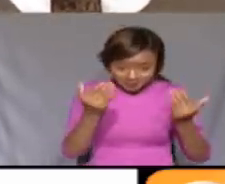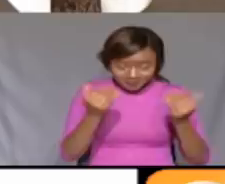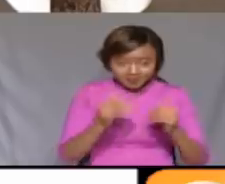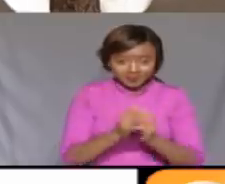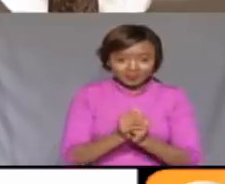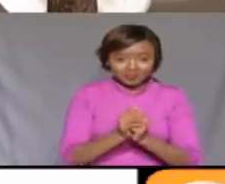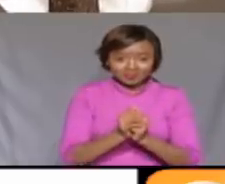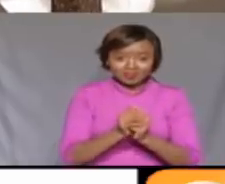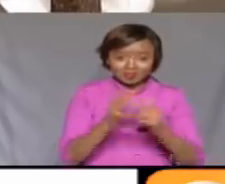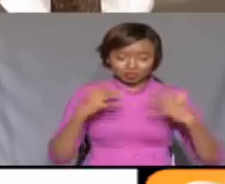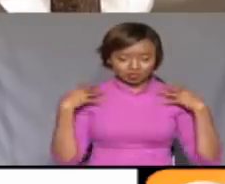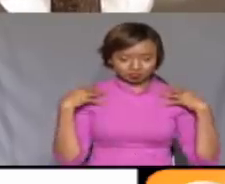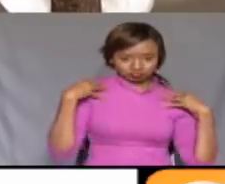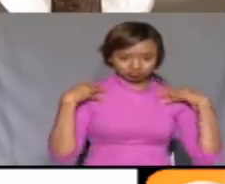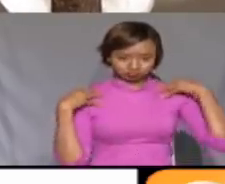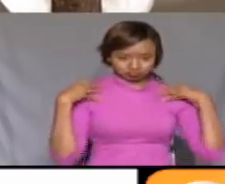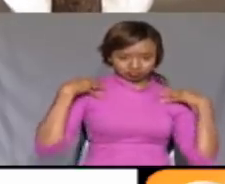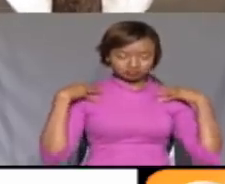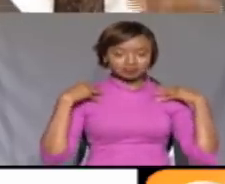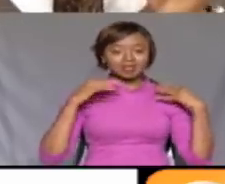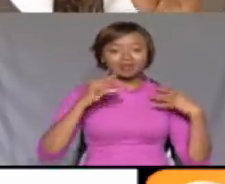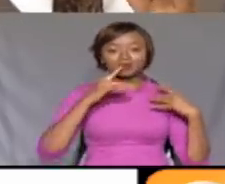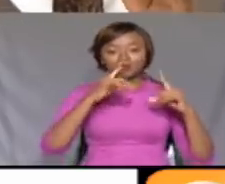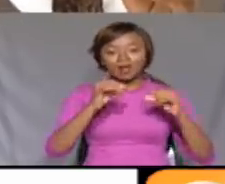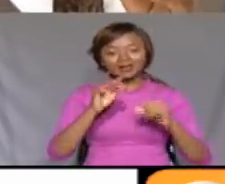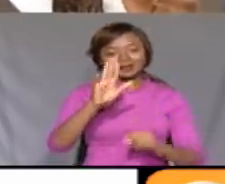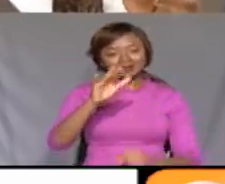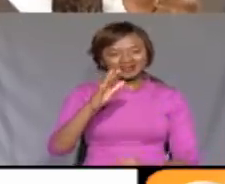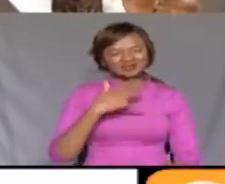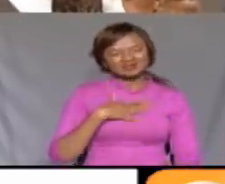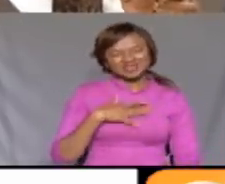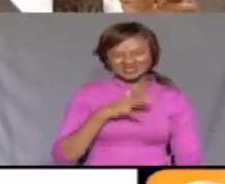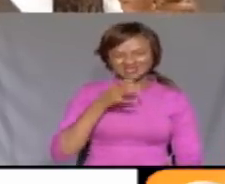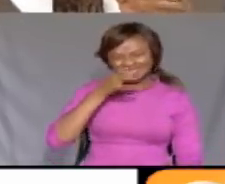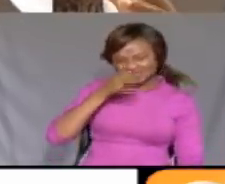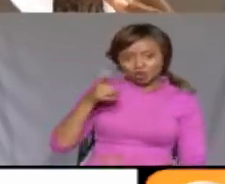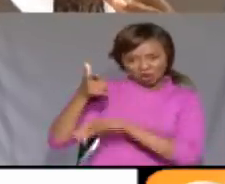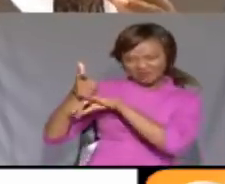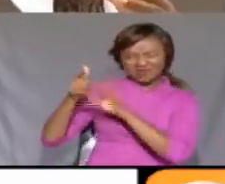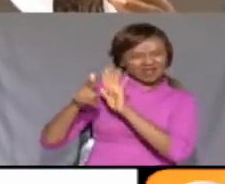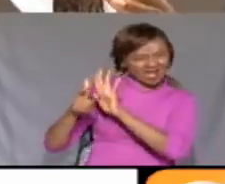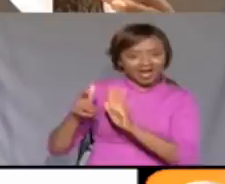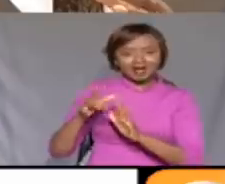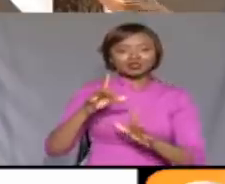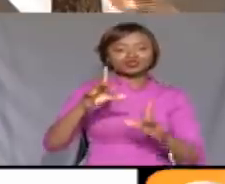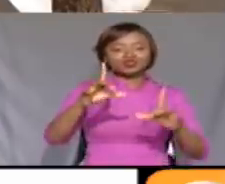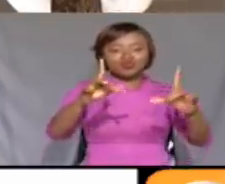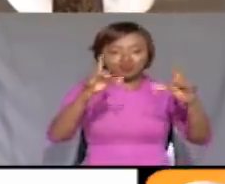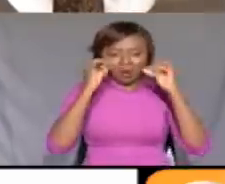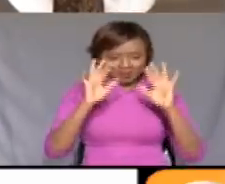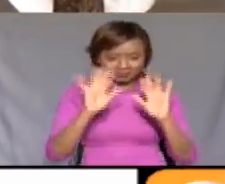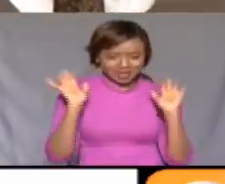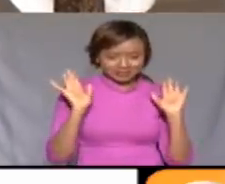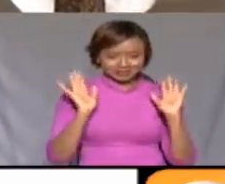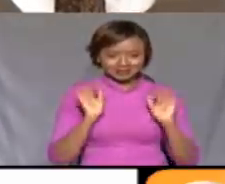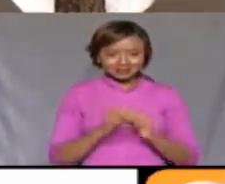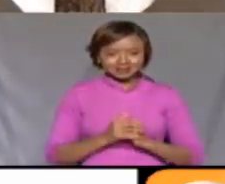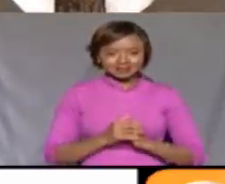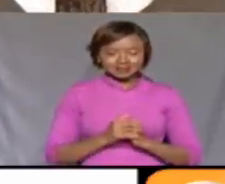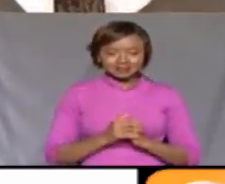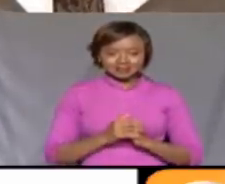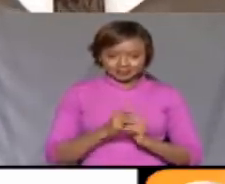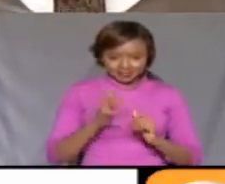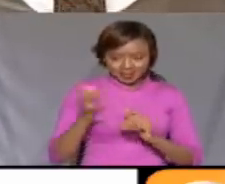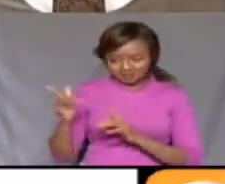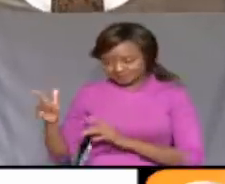my awkward posture, and told me, "Just ignore the camera and say those lines again." He